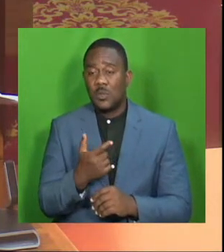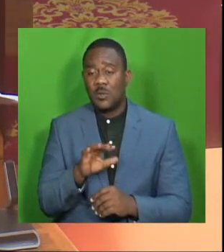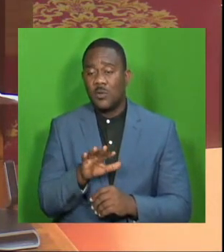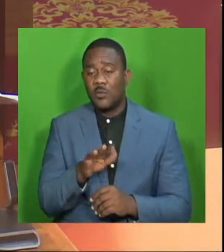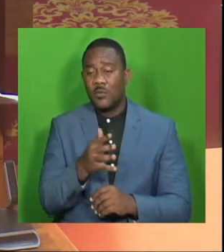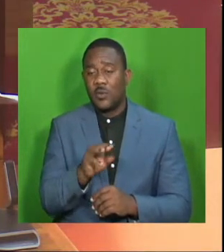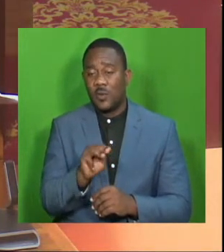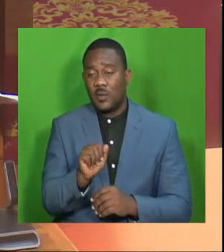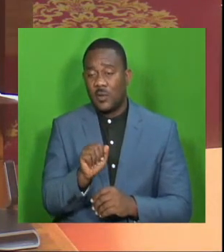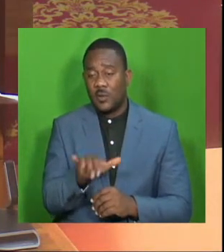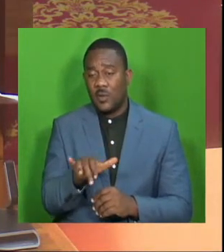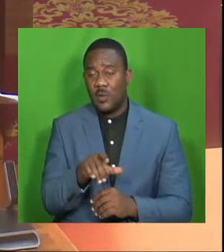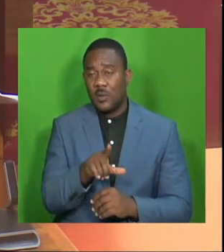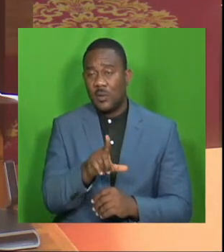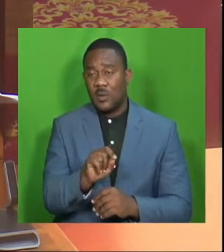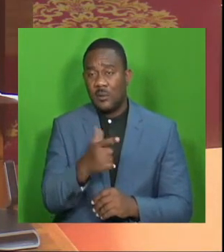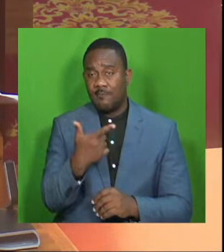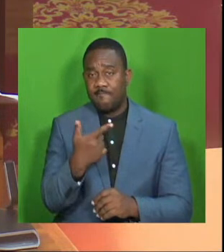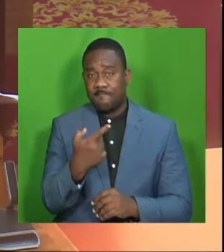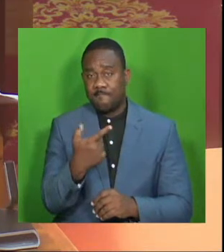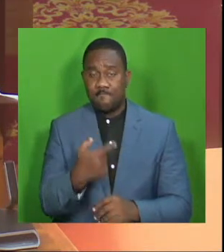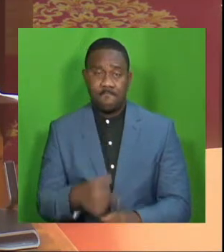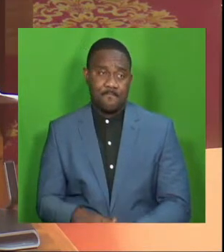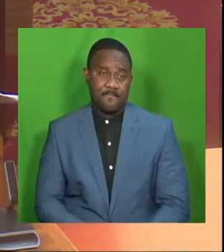May 2021.